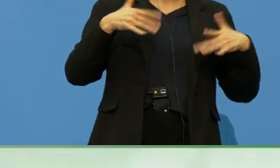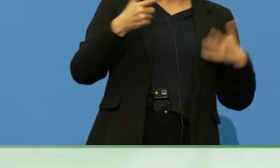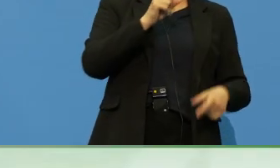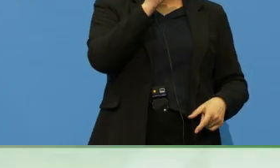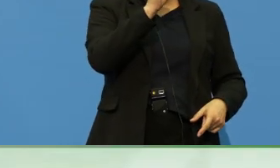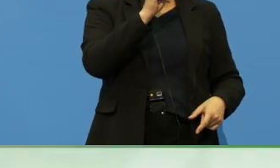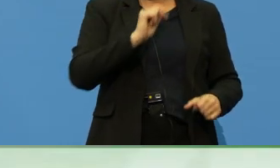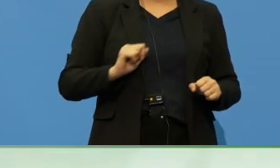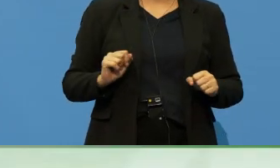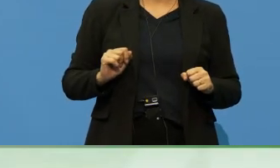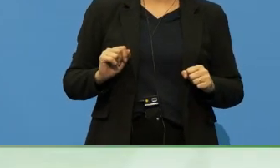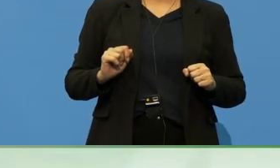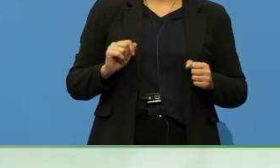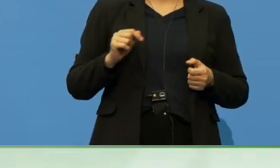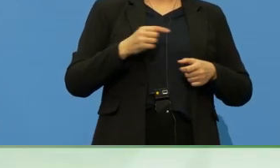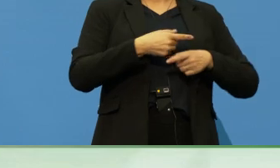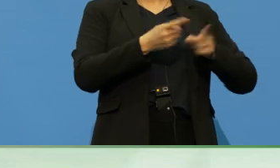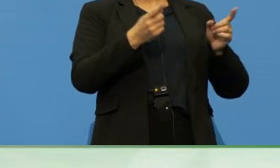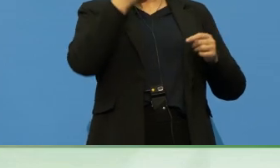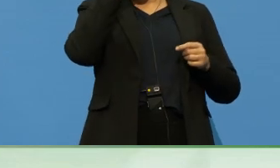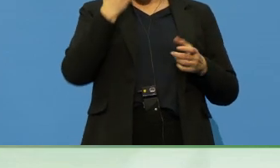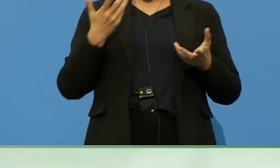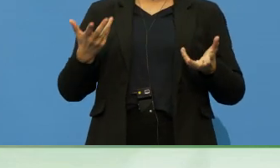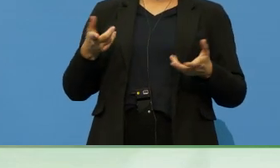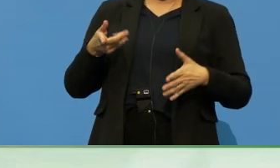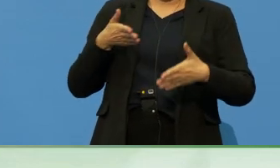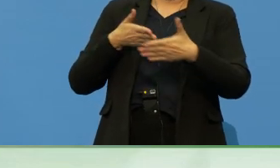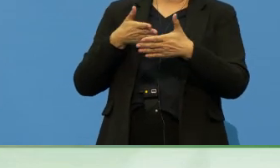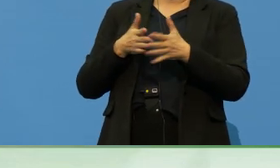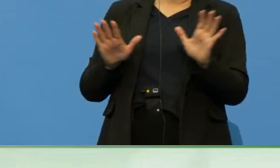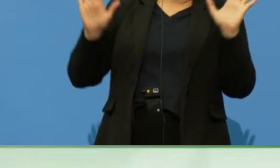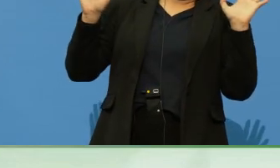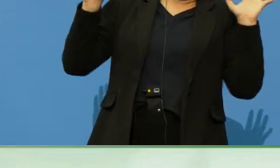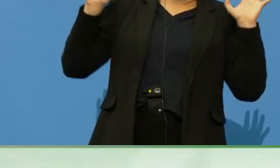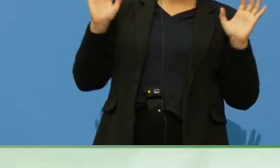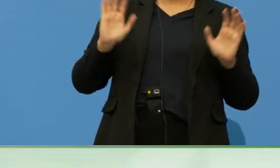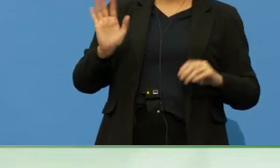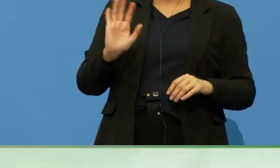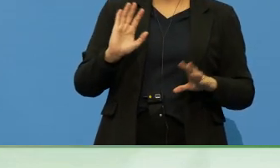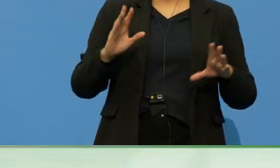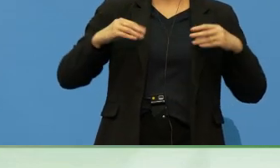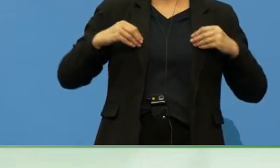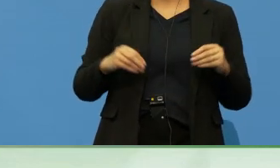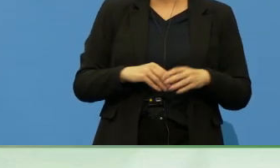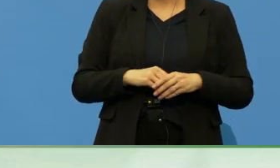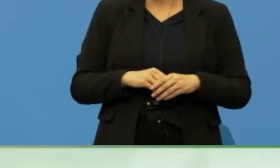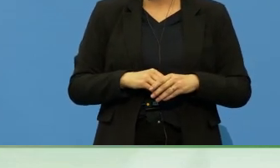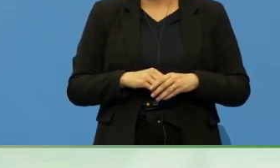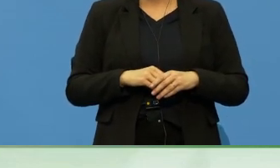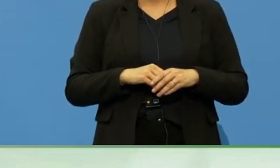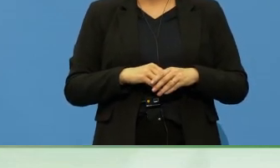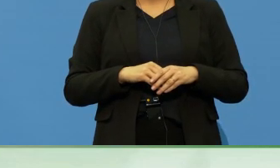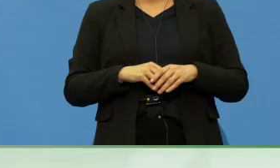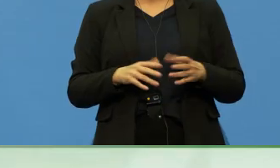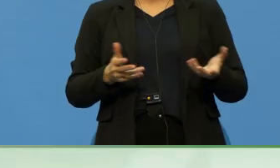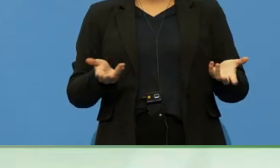think there are some barriers. Okay, it's not an issue for us. It's less